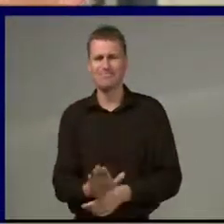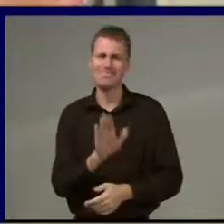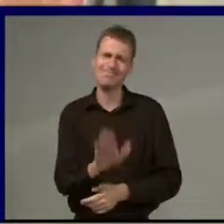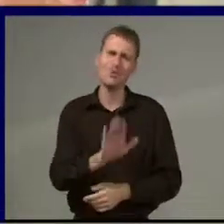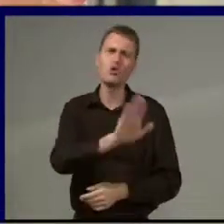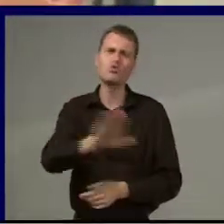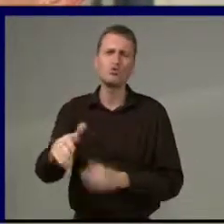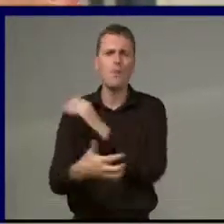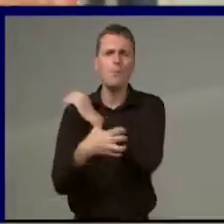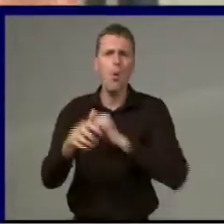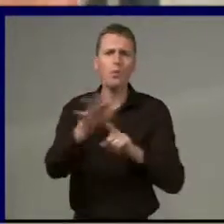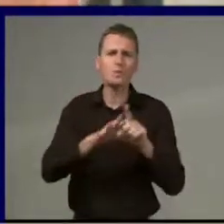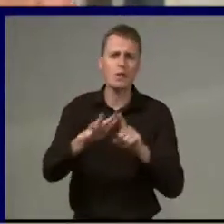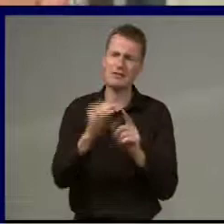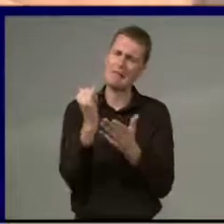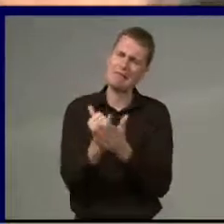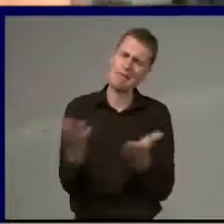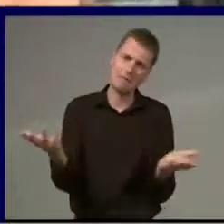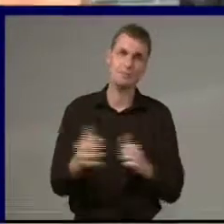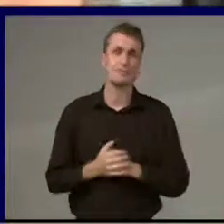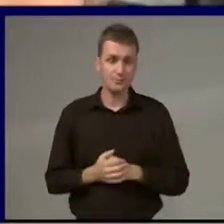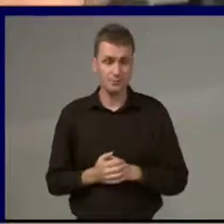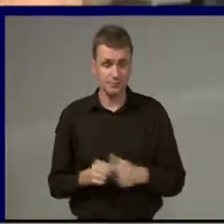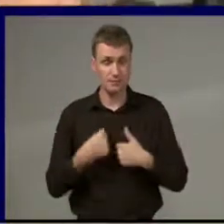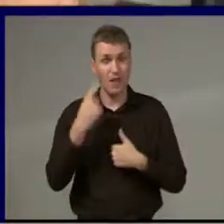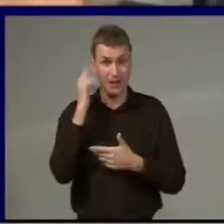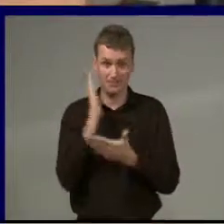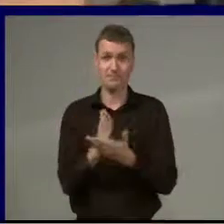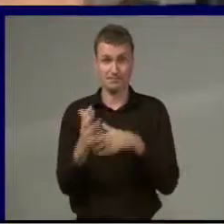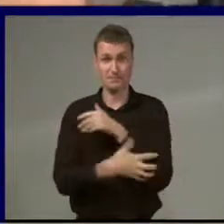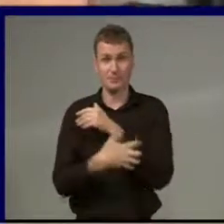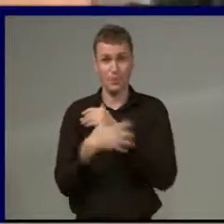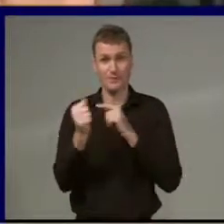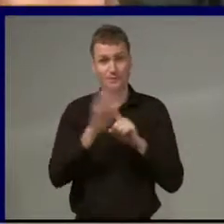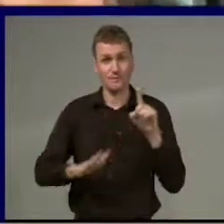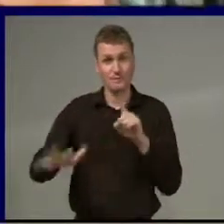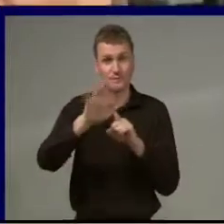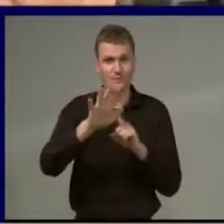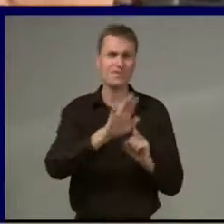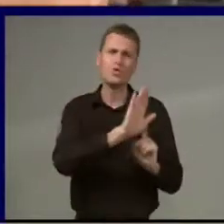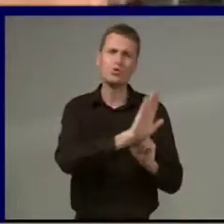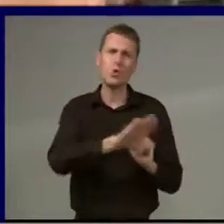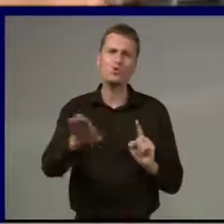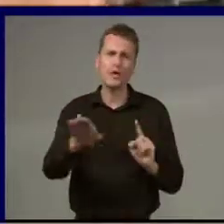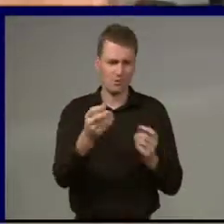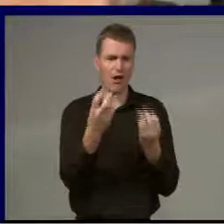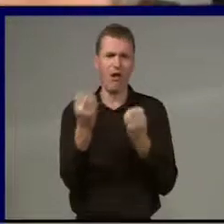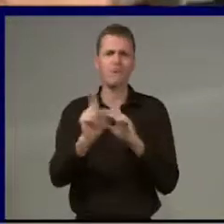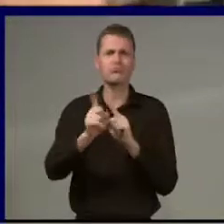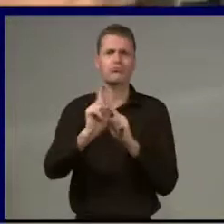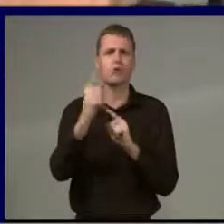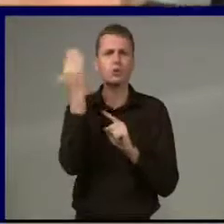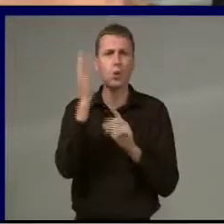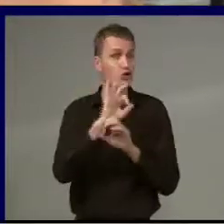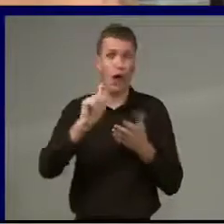in the conditions that we've been hearing about. Well, I think we have. There always seems to be children going to school without any